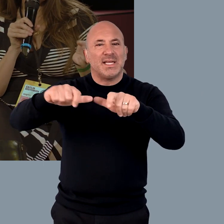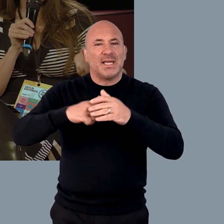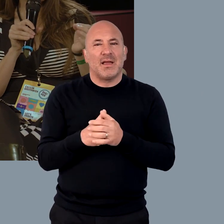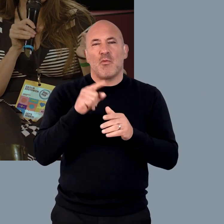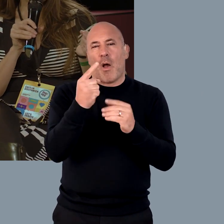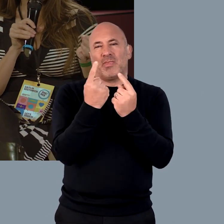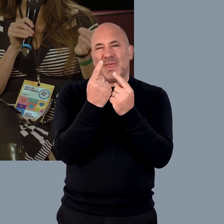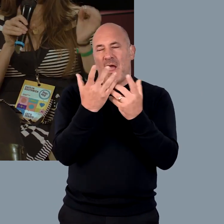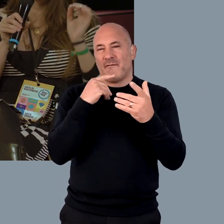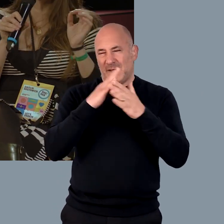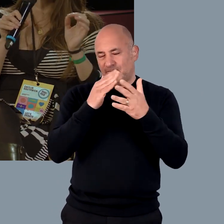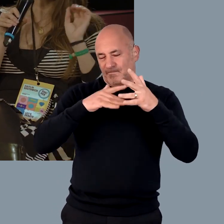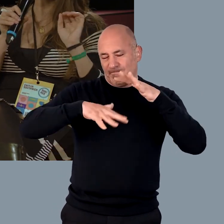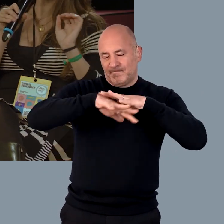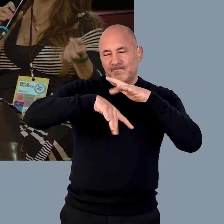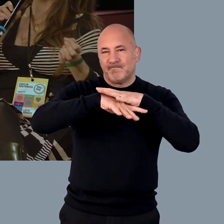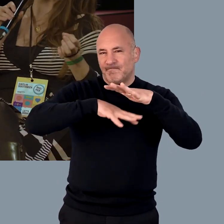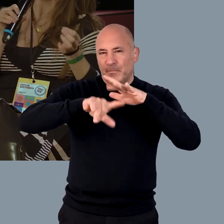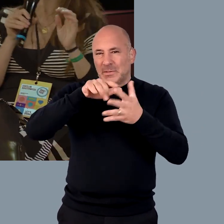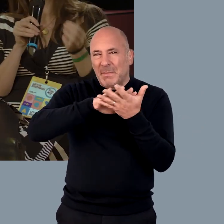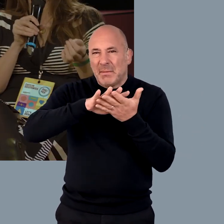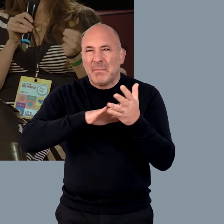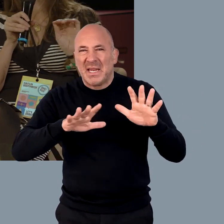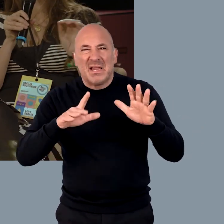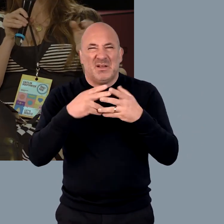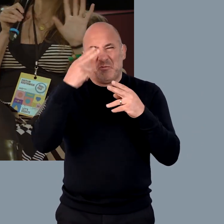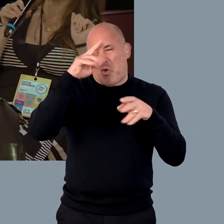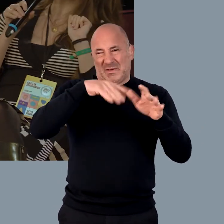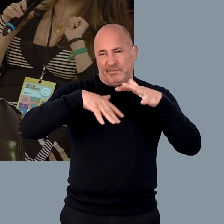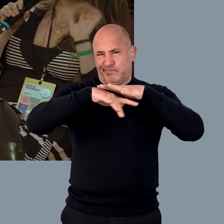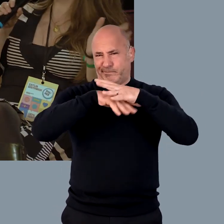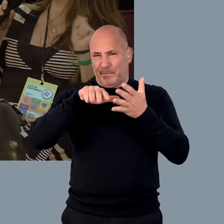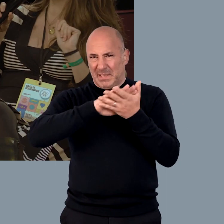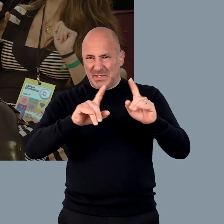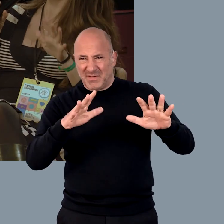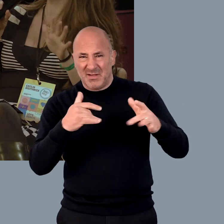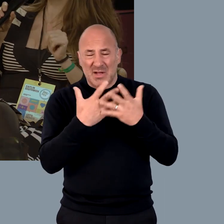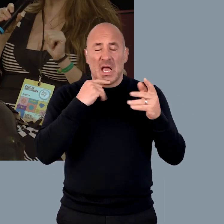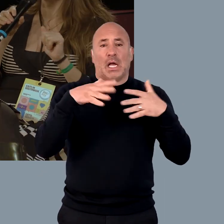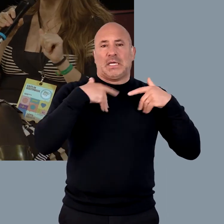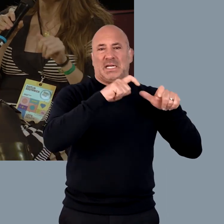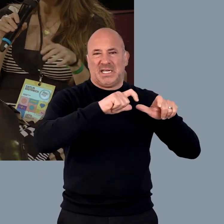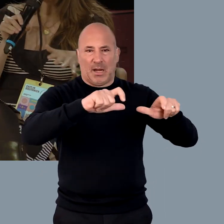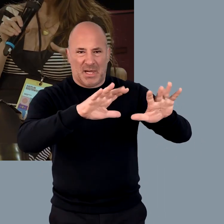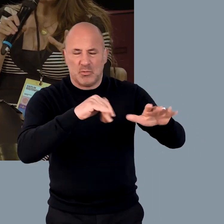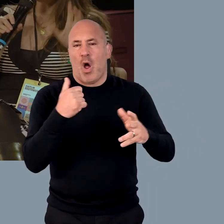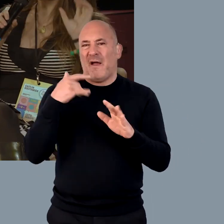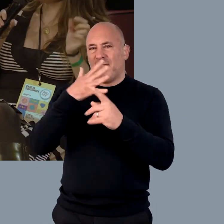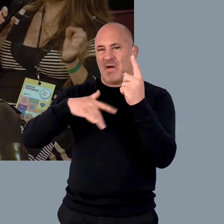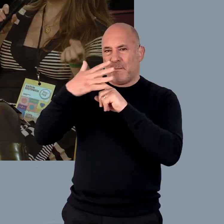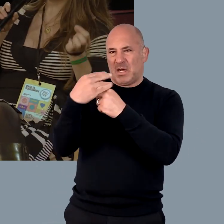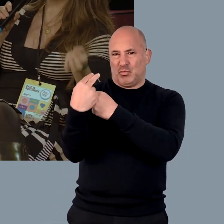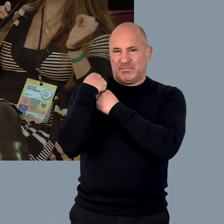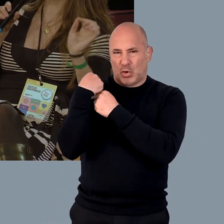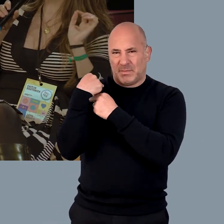one of the things that I find can be nuanced, semantics, whatever you want to call it, is that a